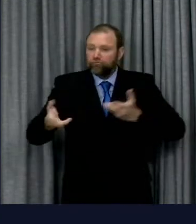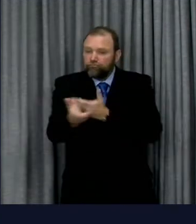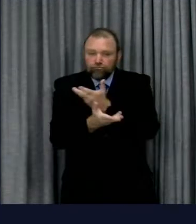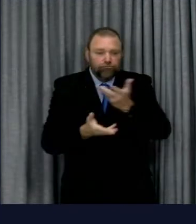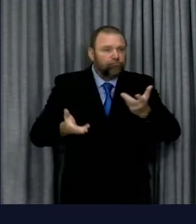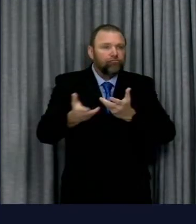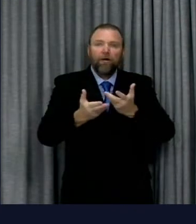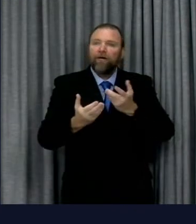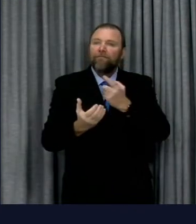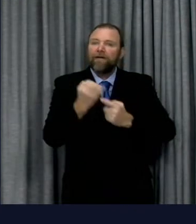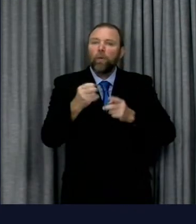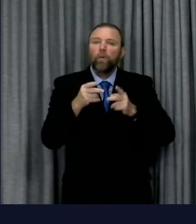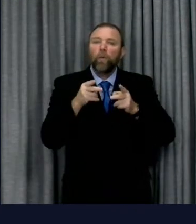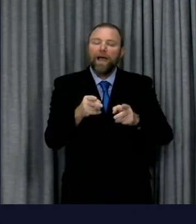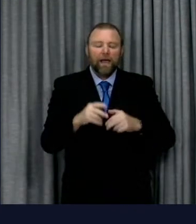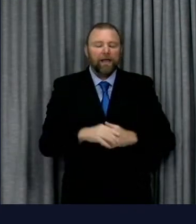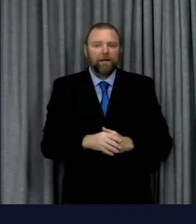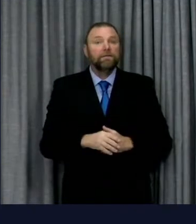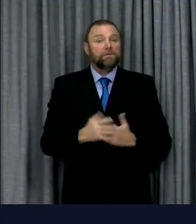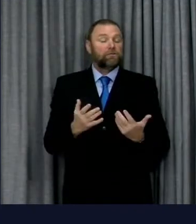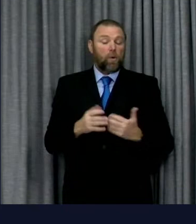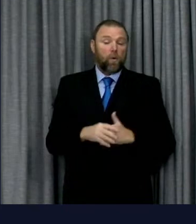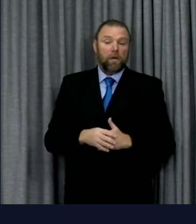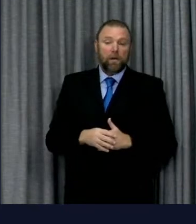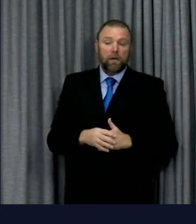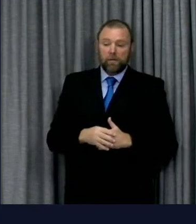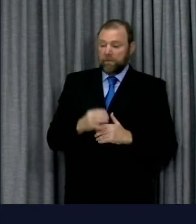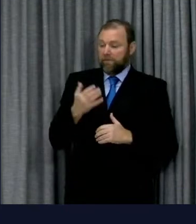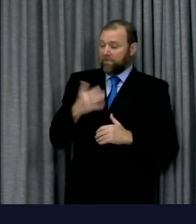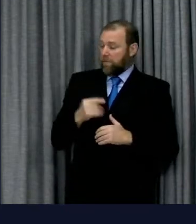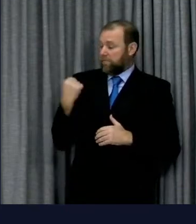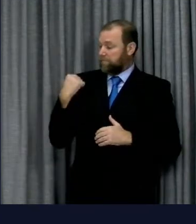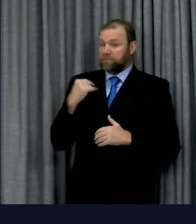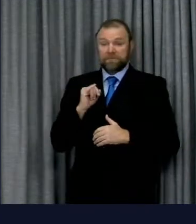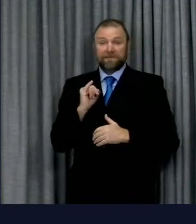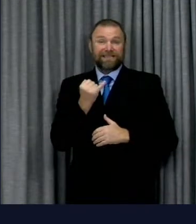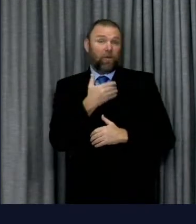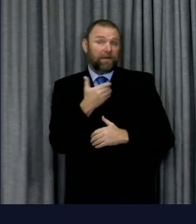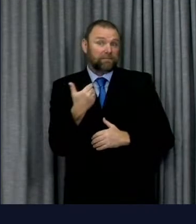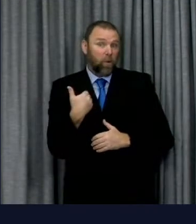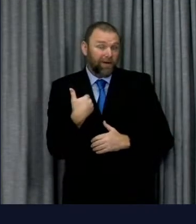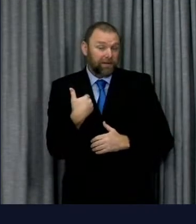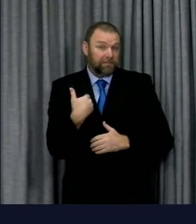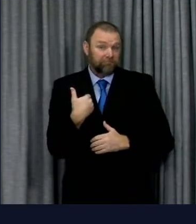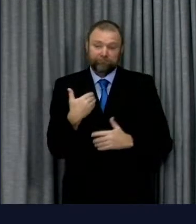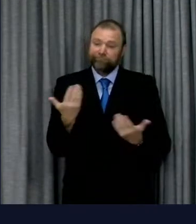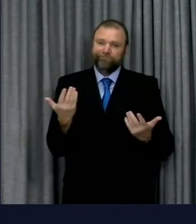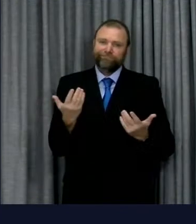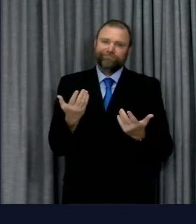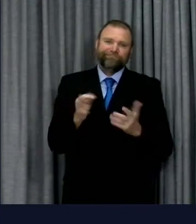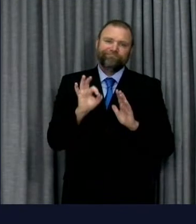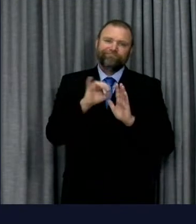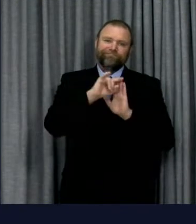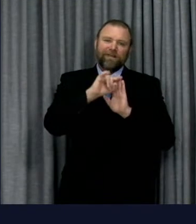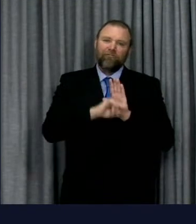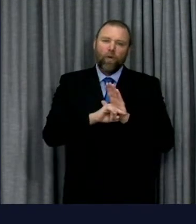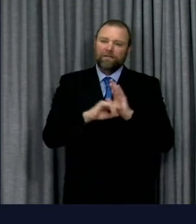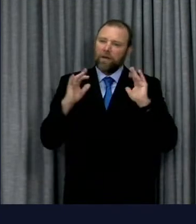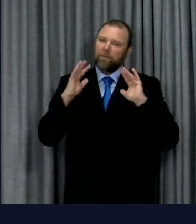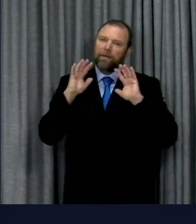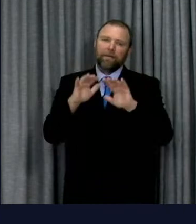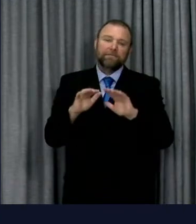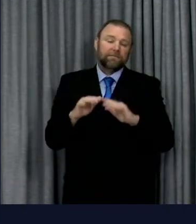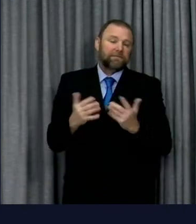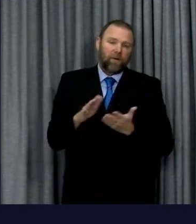way through. And because from 6 o'clock this morning, there are no longer any restrictions on people attending